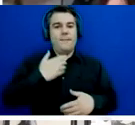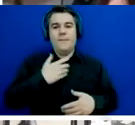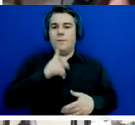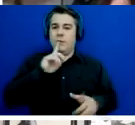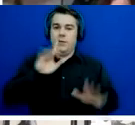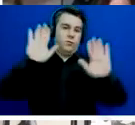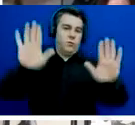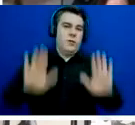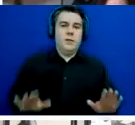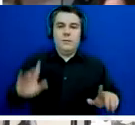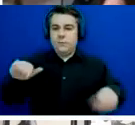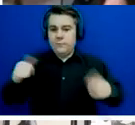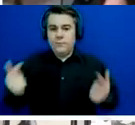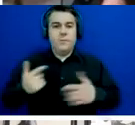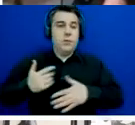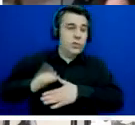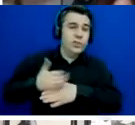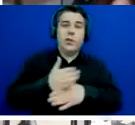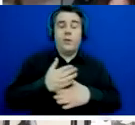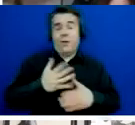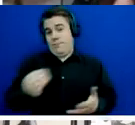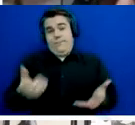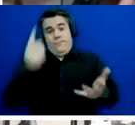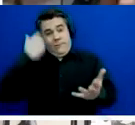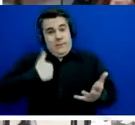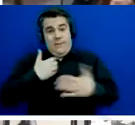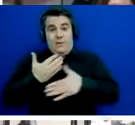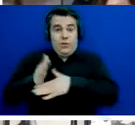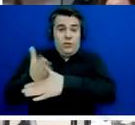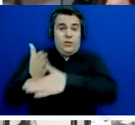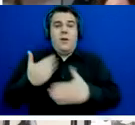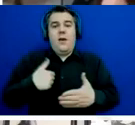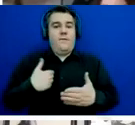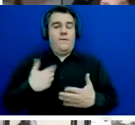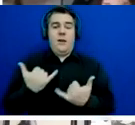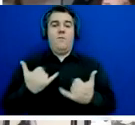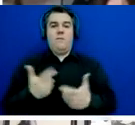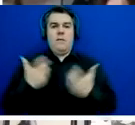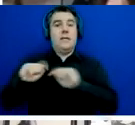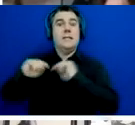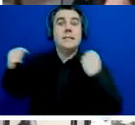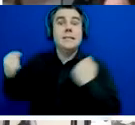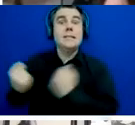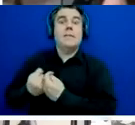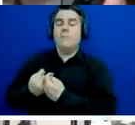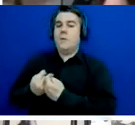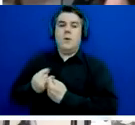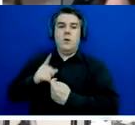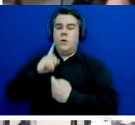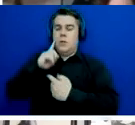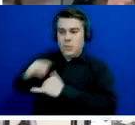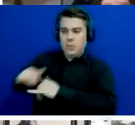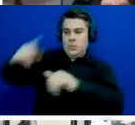amazing in sharing. And because I shared, I have this huge team of amazing, like-minded